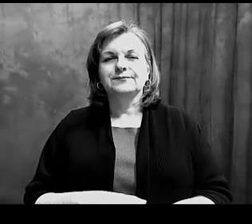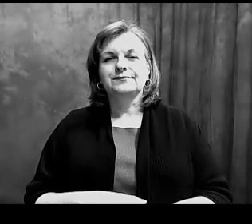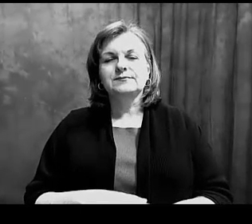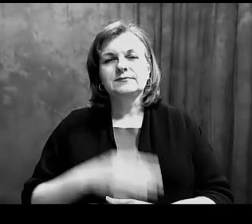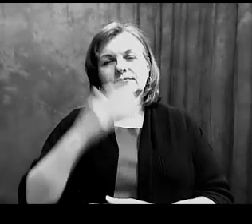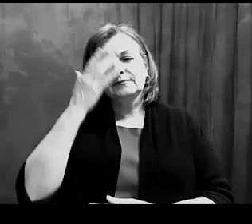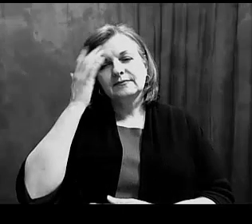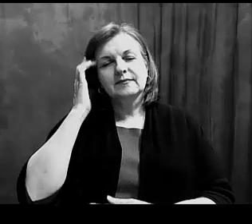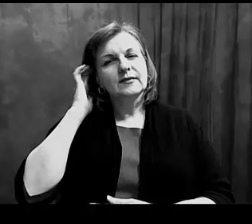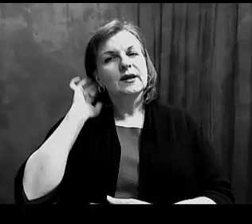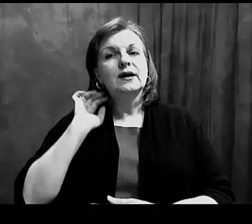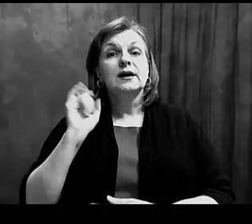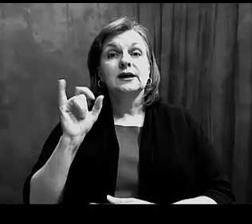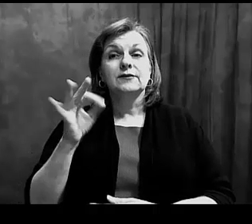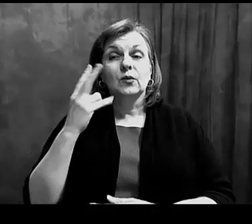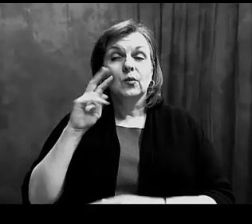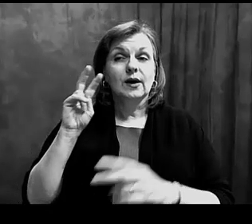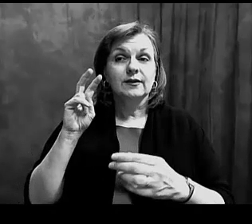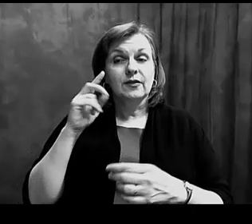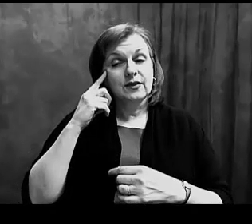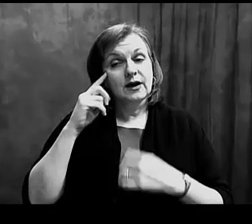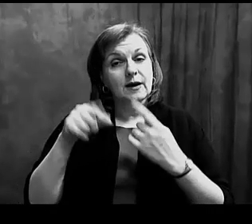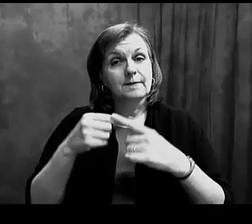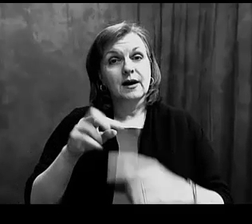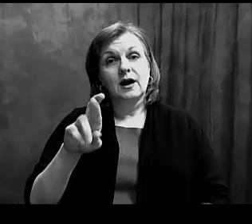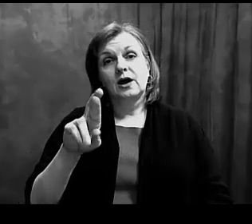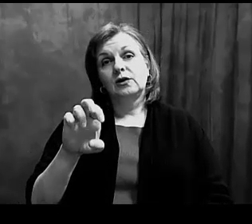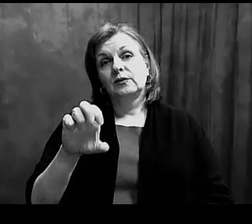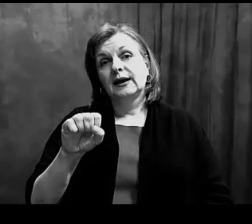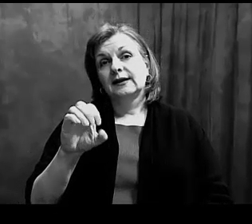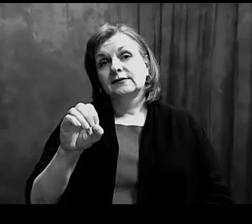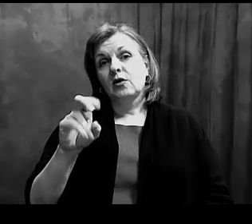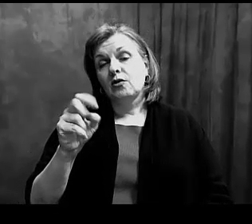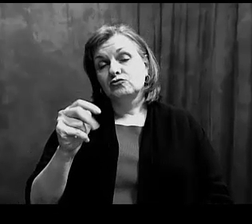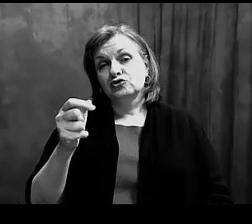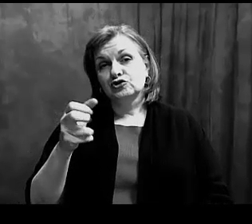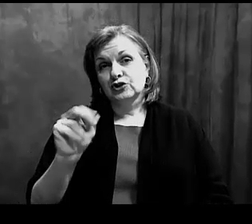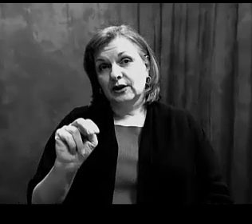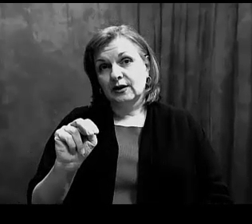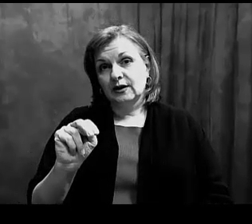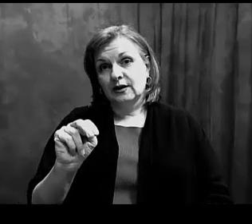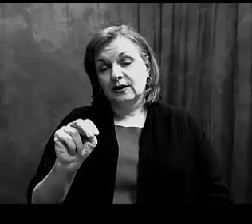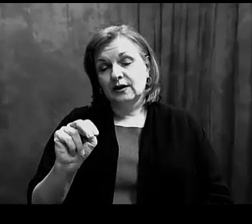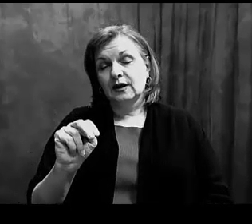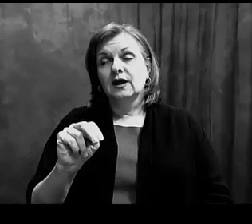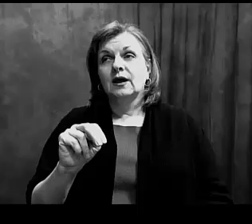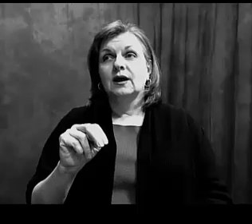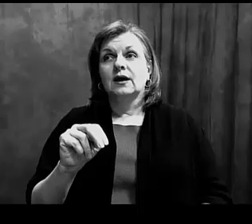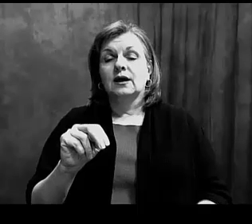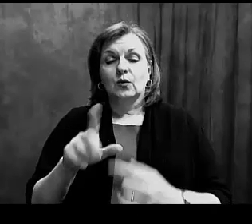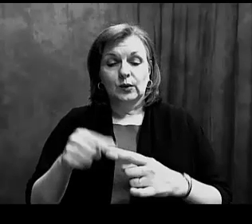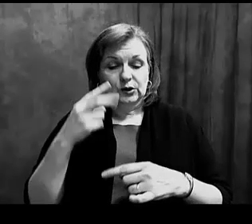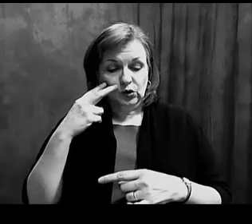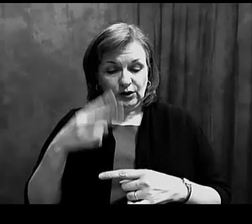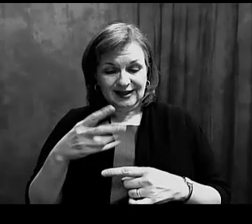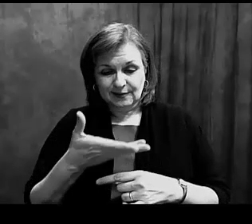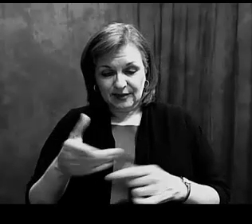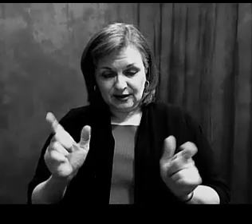have to get into the idea that if we want to look at resolution, we want to actually know when we look at